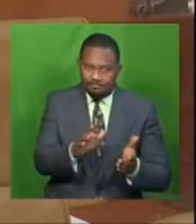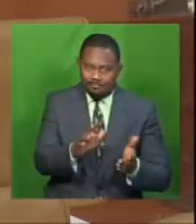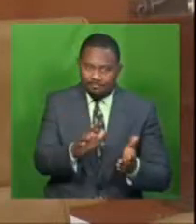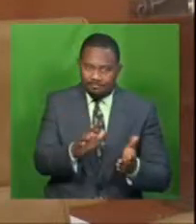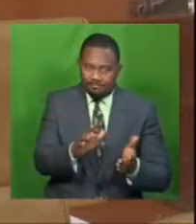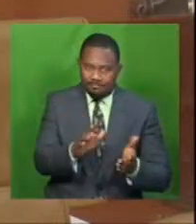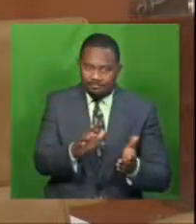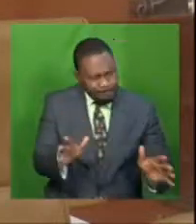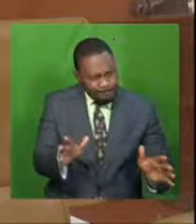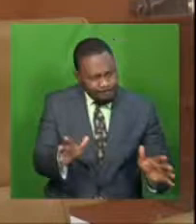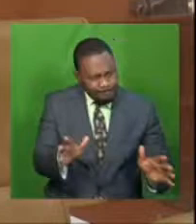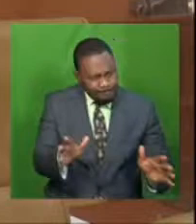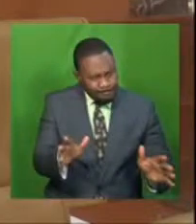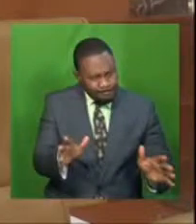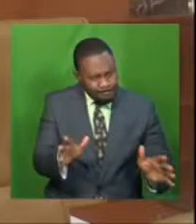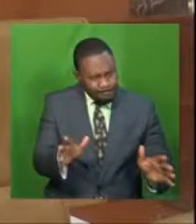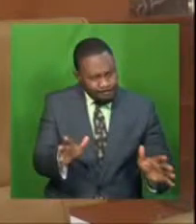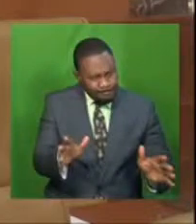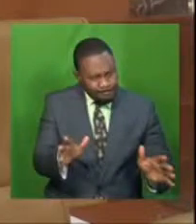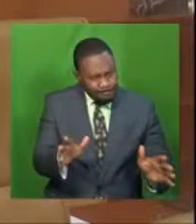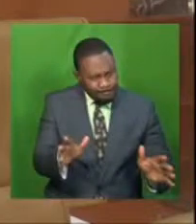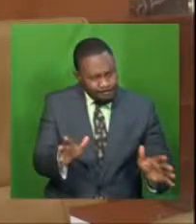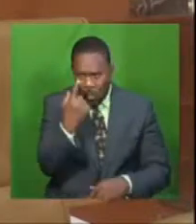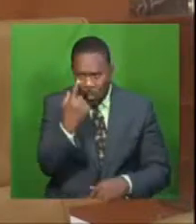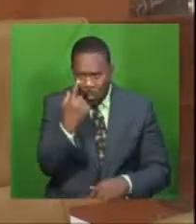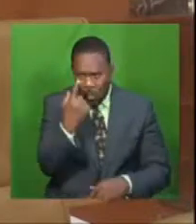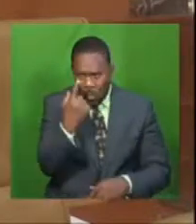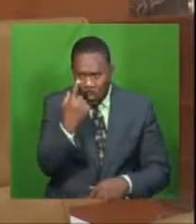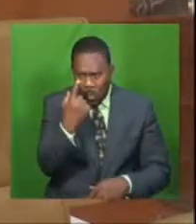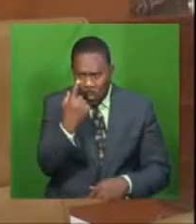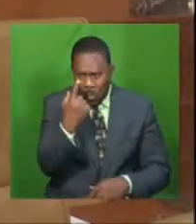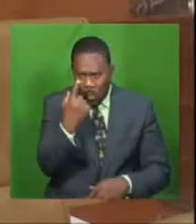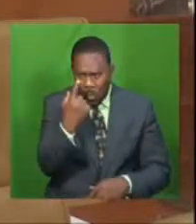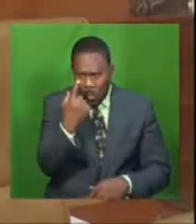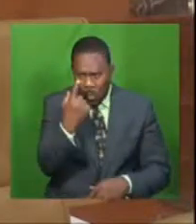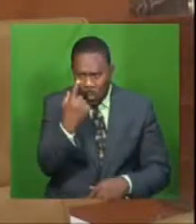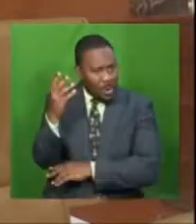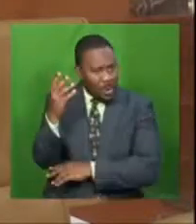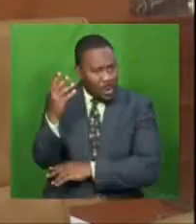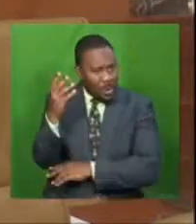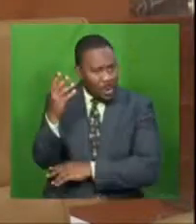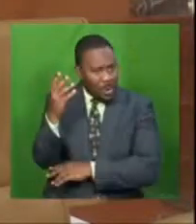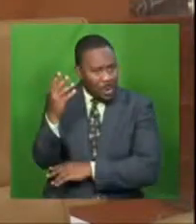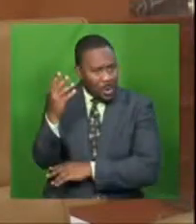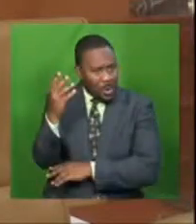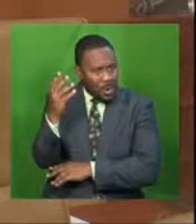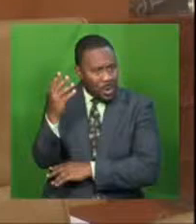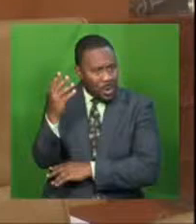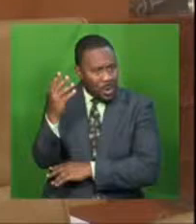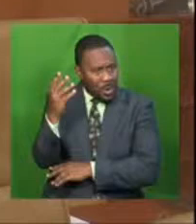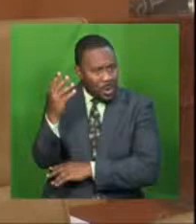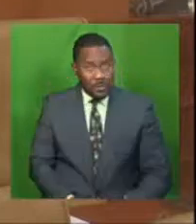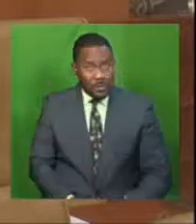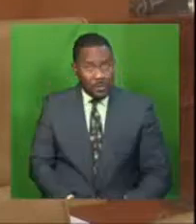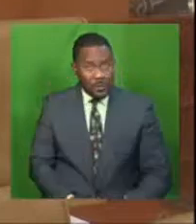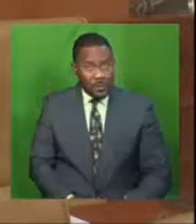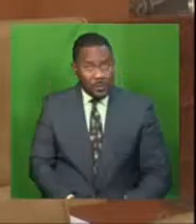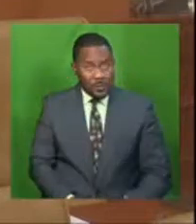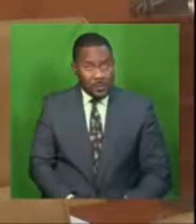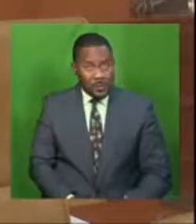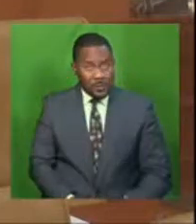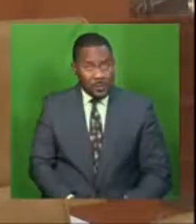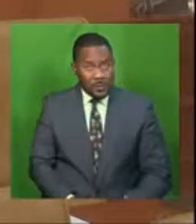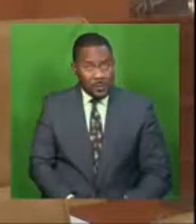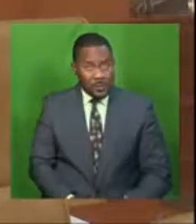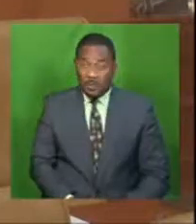plant just one tree. And it will be your responsibility to ensure that the tree grows up to